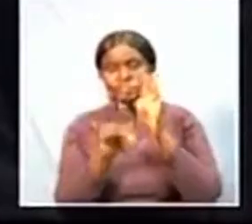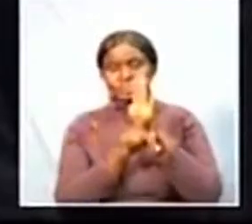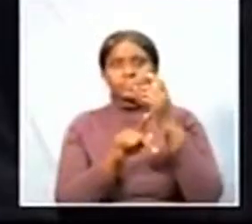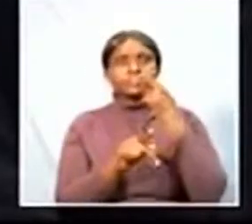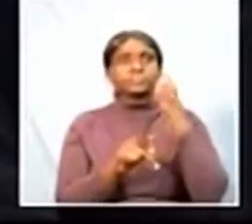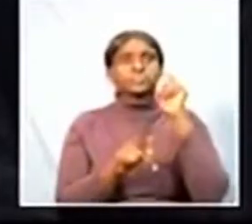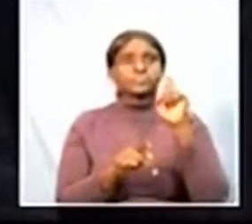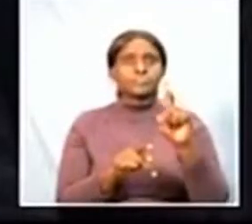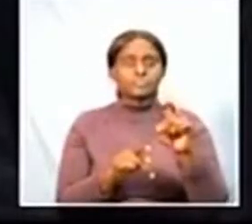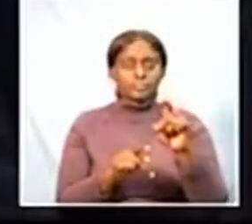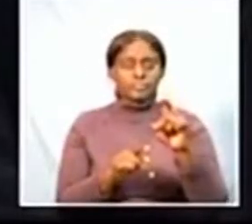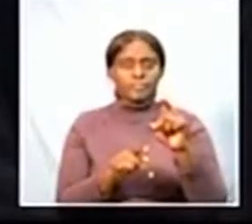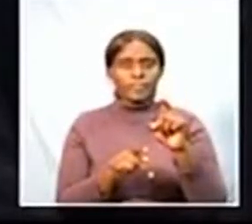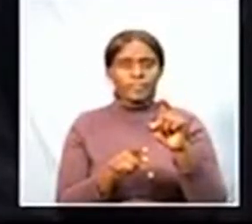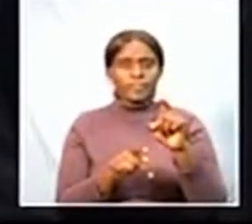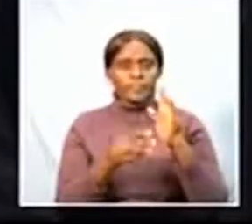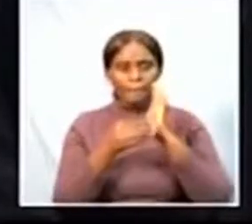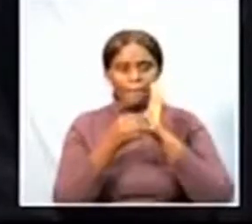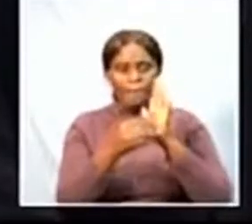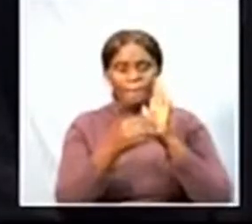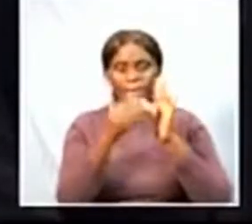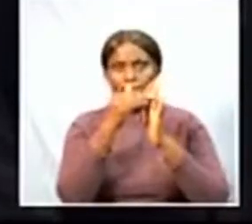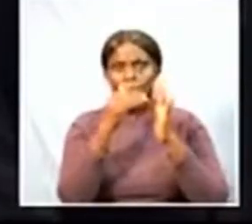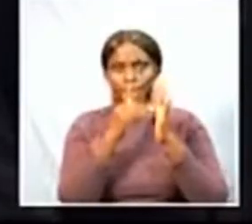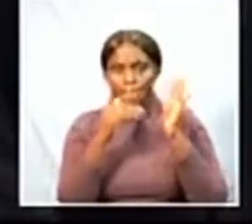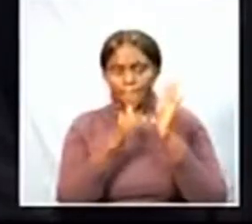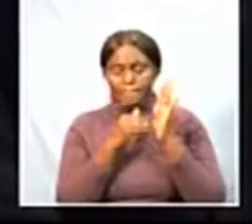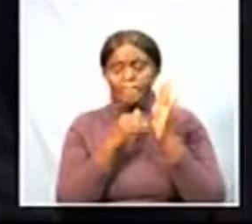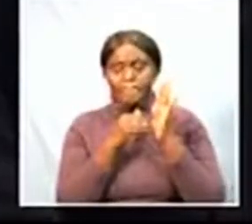directive guideline on the